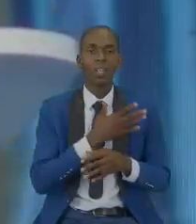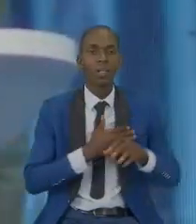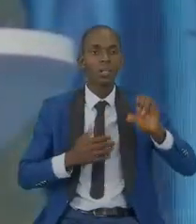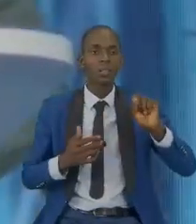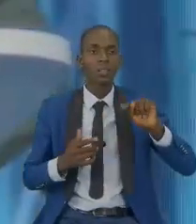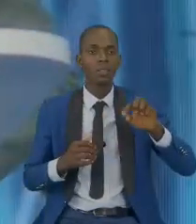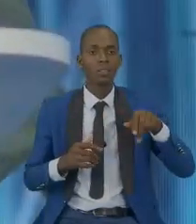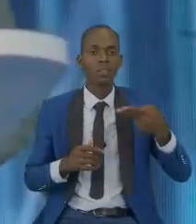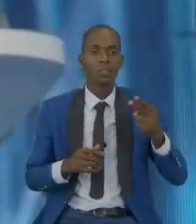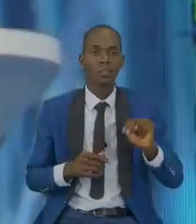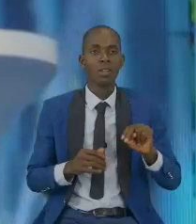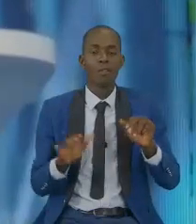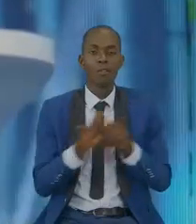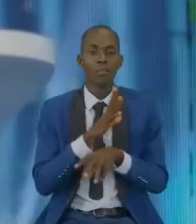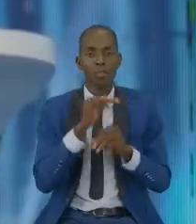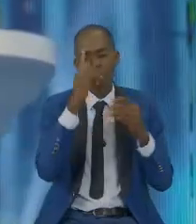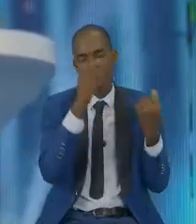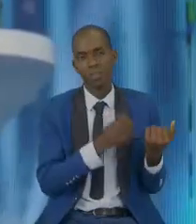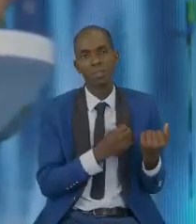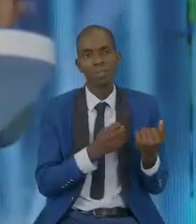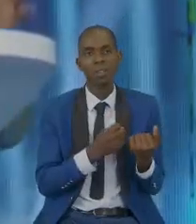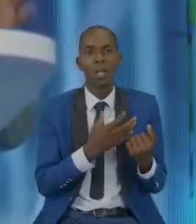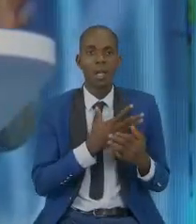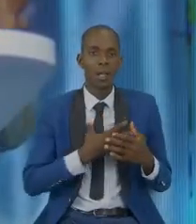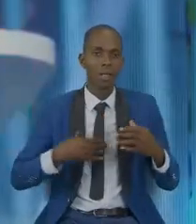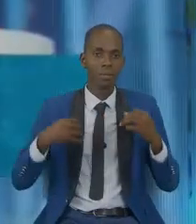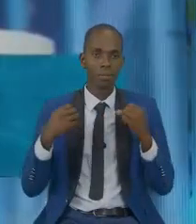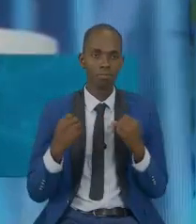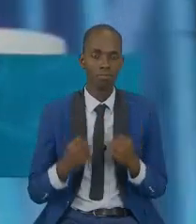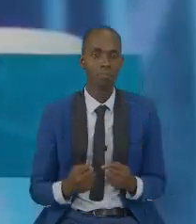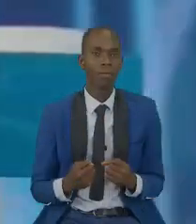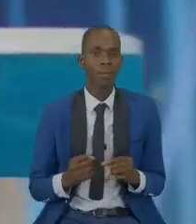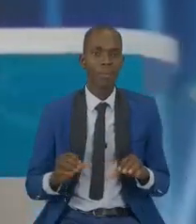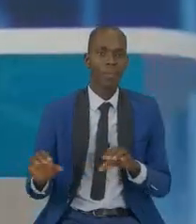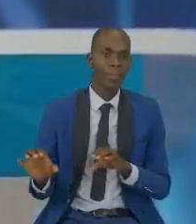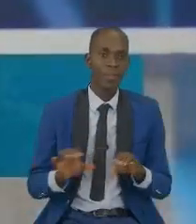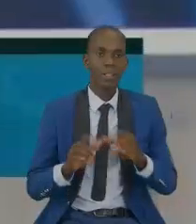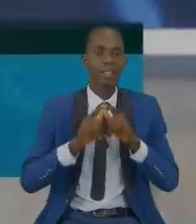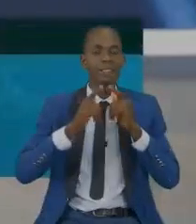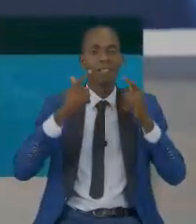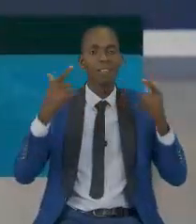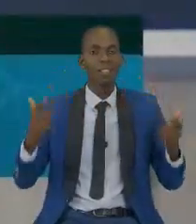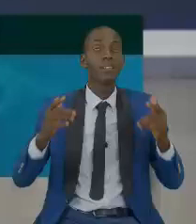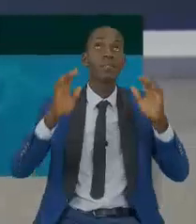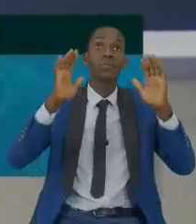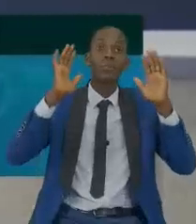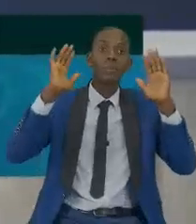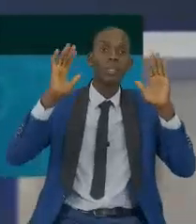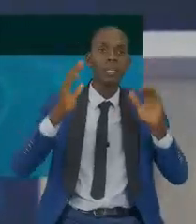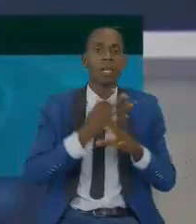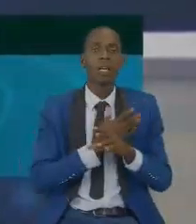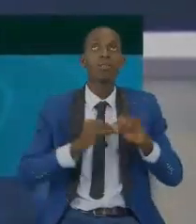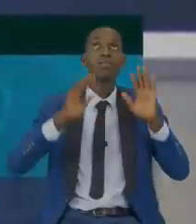And Stephen, full of faith and power, did great wonders and